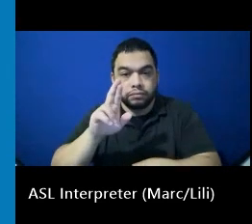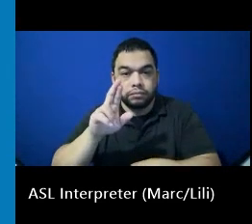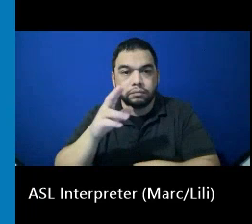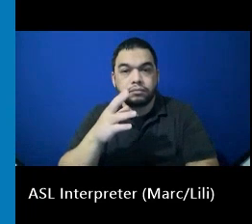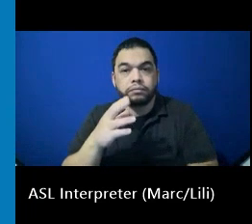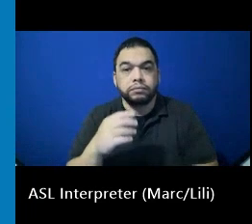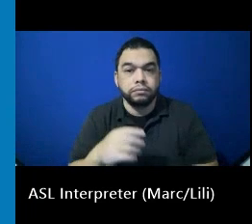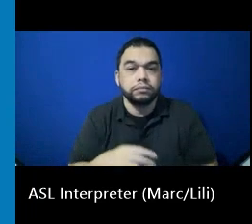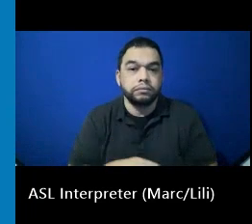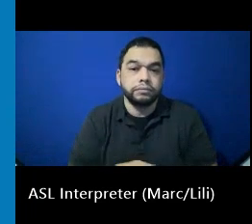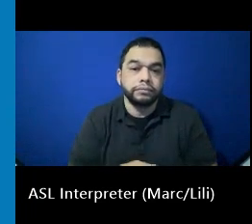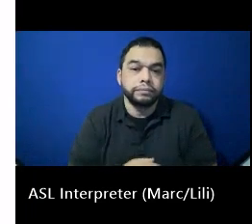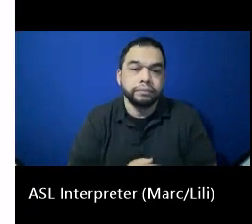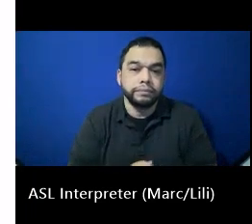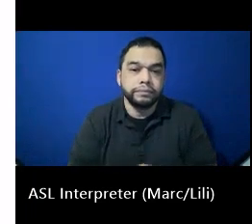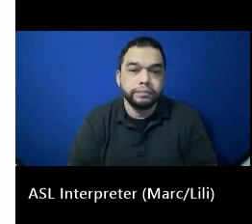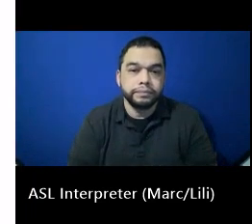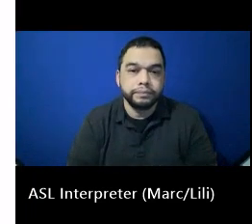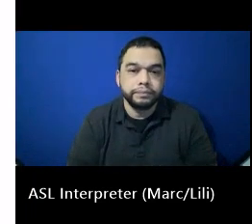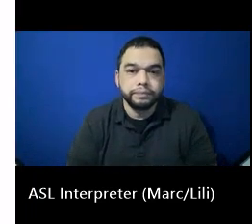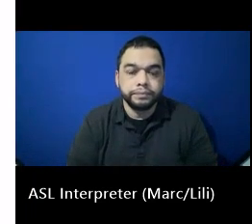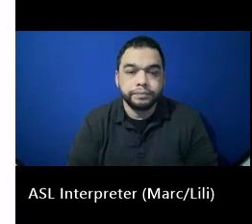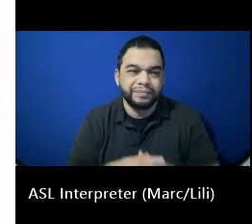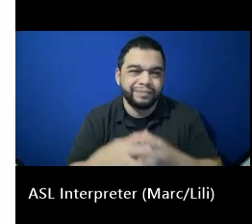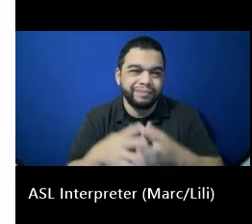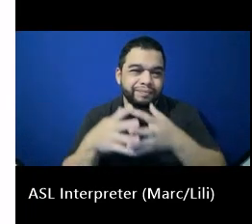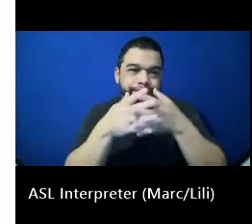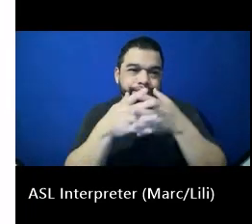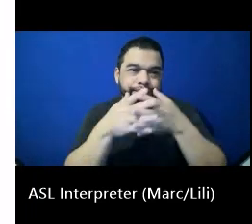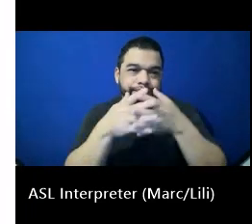the U.S. Virgin Islands.